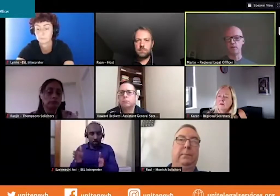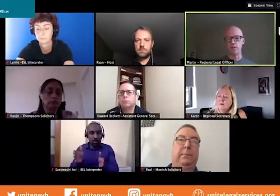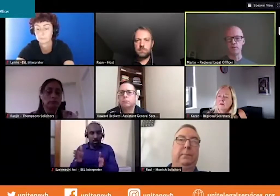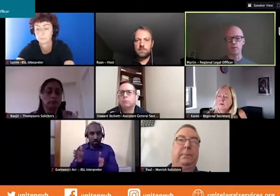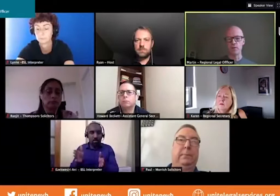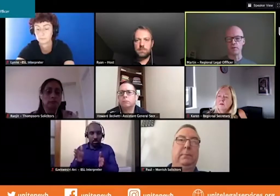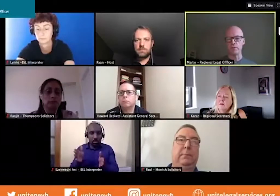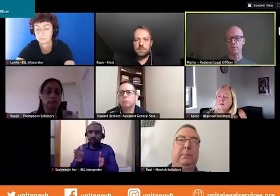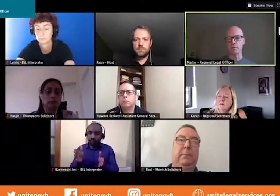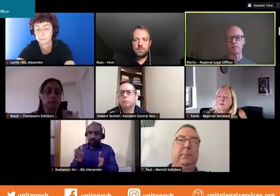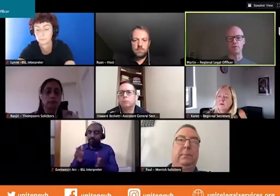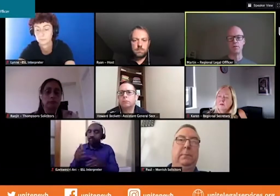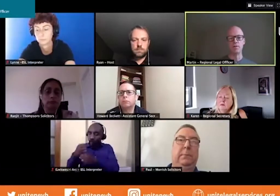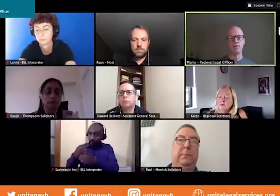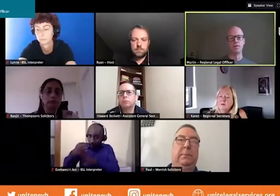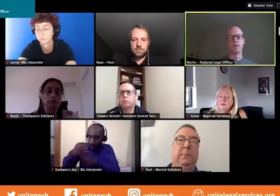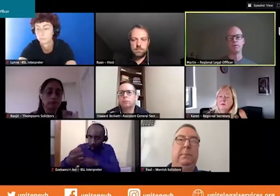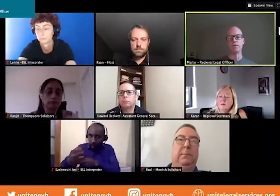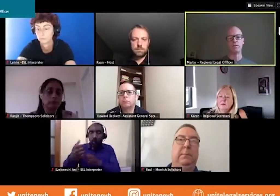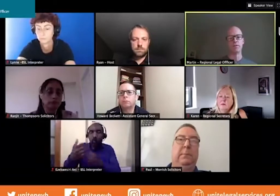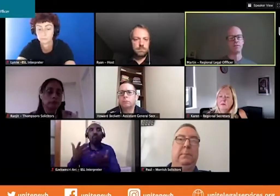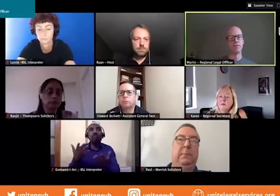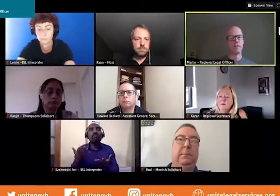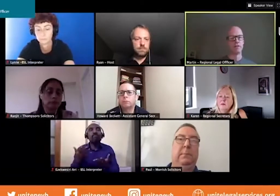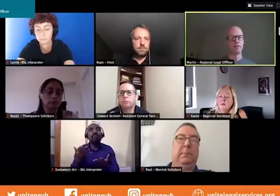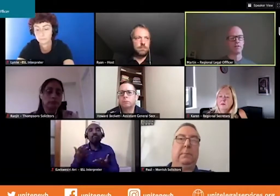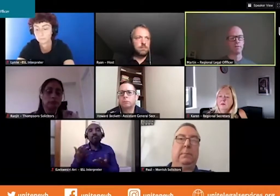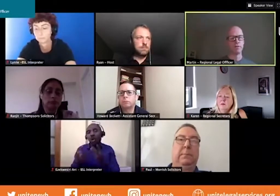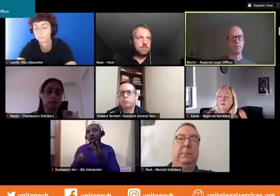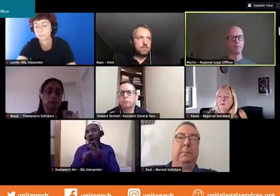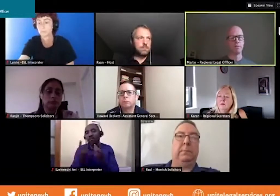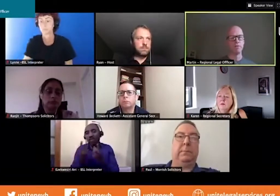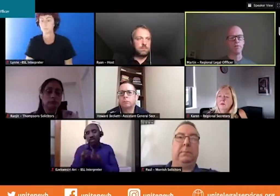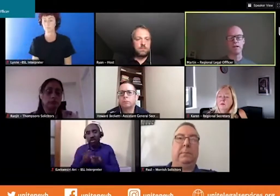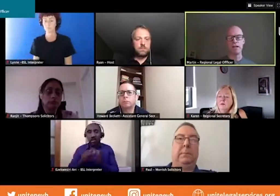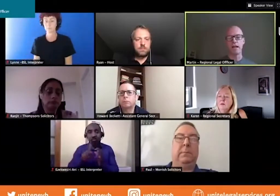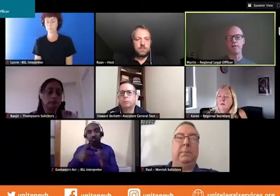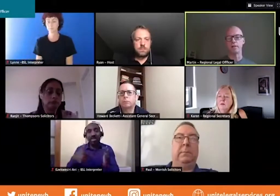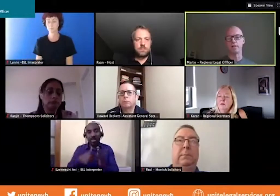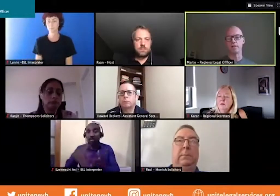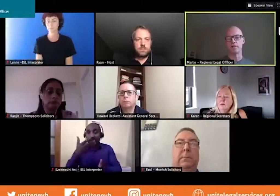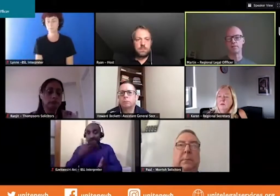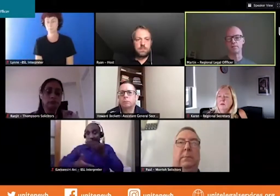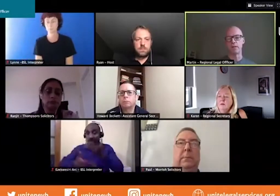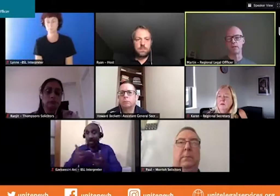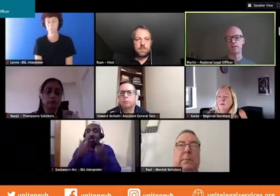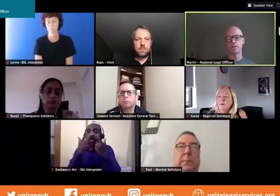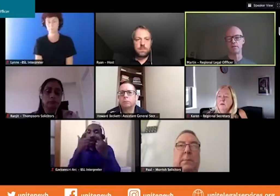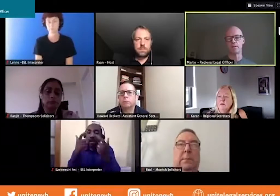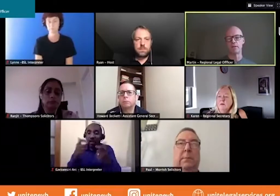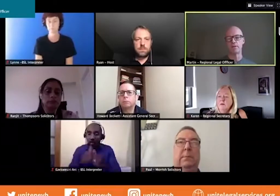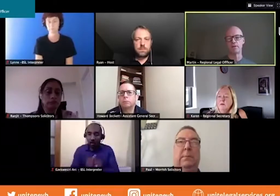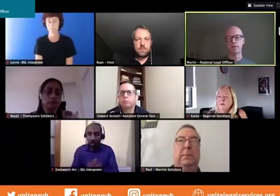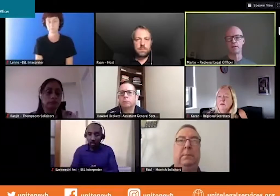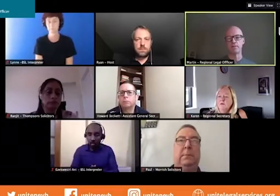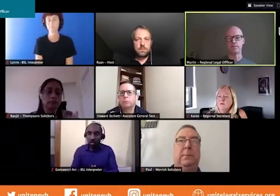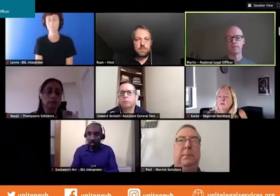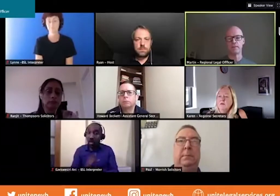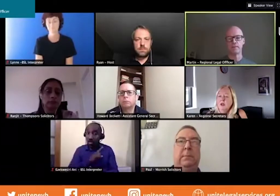continuing the furlough arrangements or any of the sort of stuff that Ranjit's talking about. So we need to be very careful. Indirect discrimination is a real issue